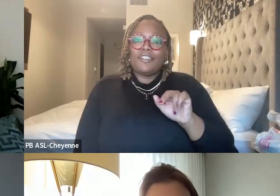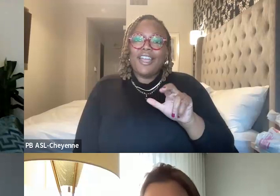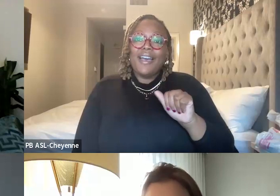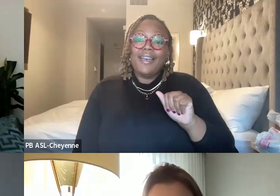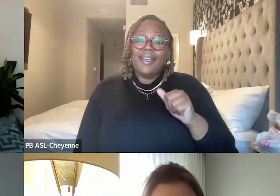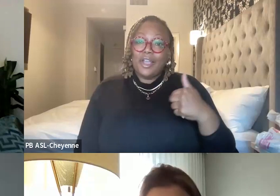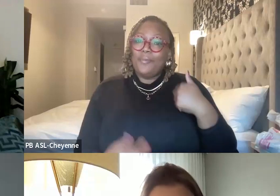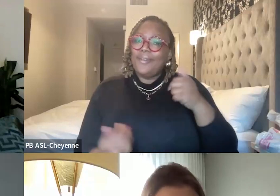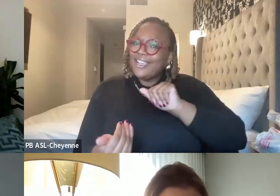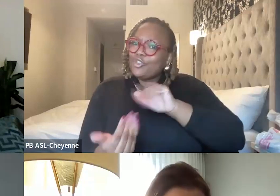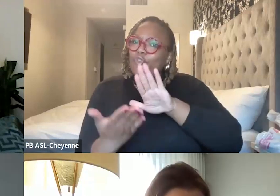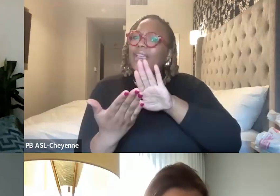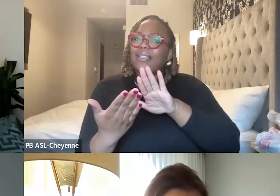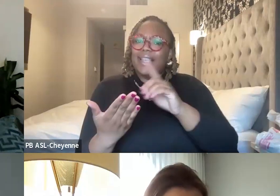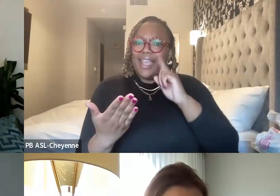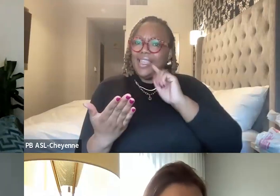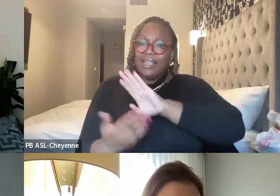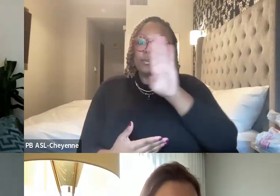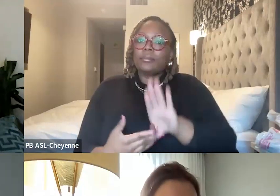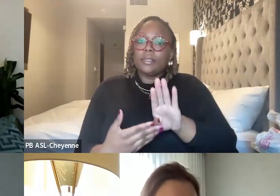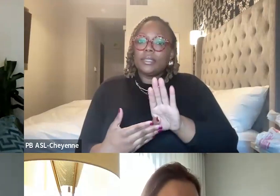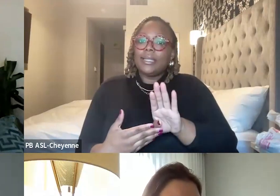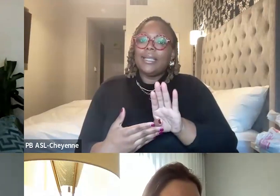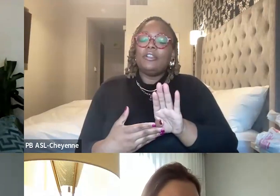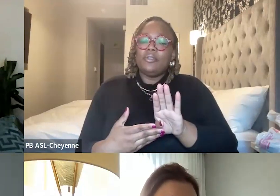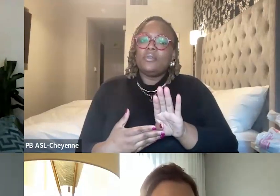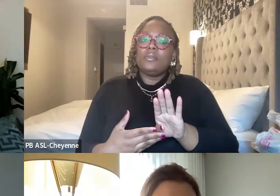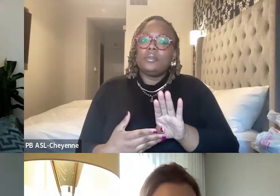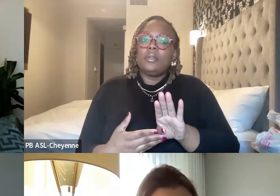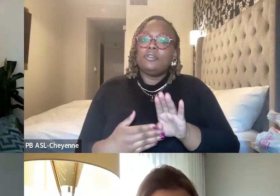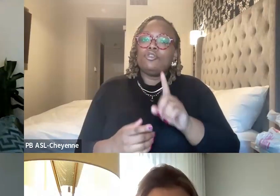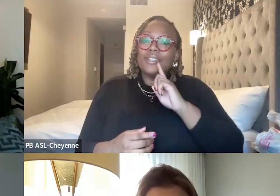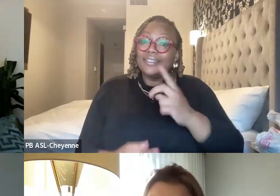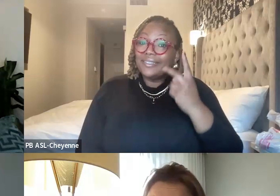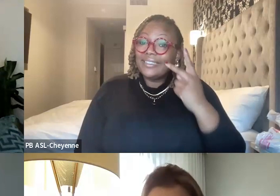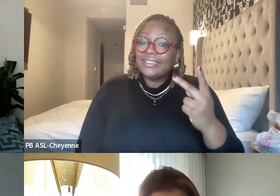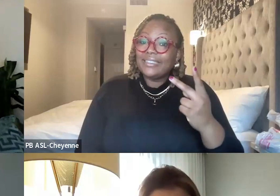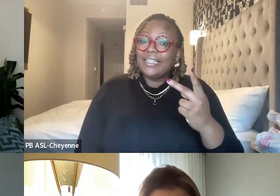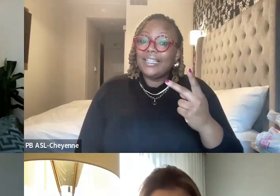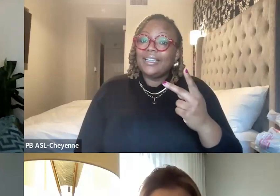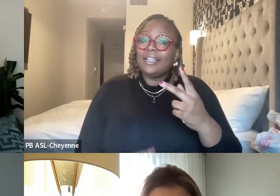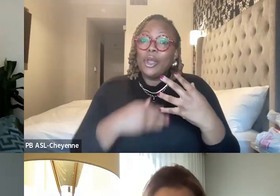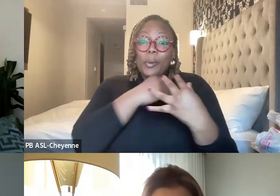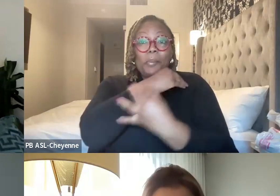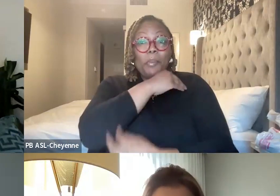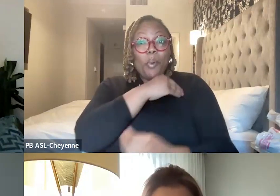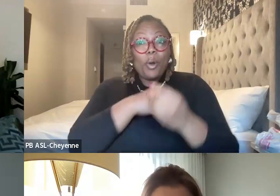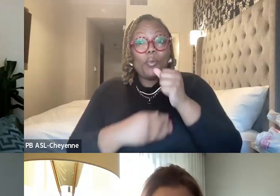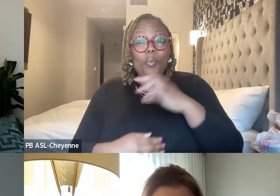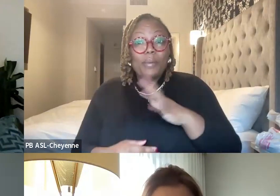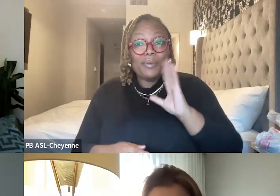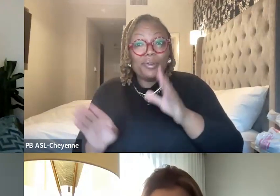I think in Brazil is something that we can really see, is that the poor women that will